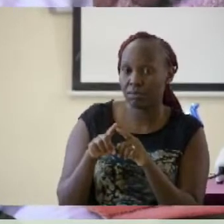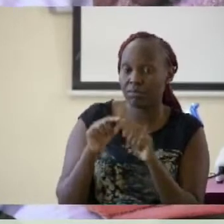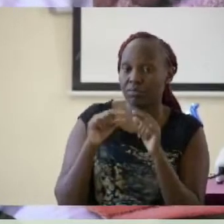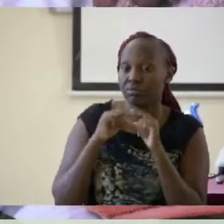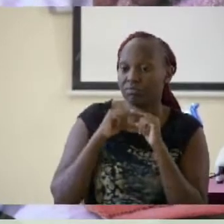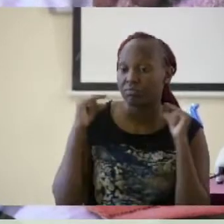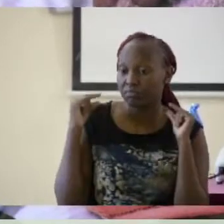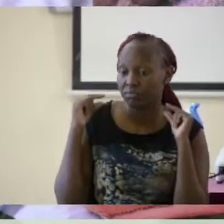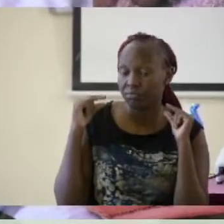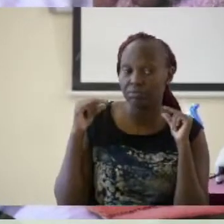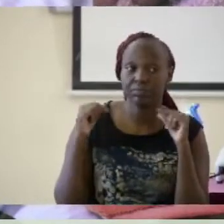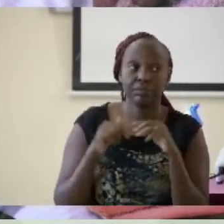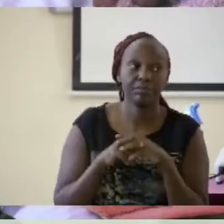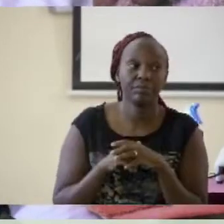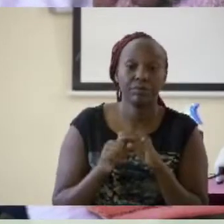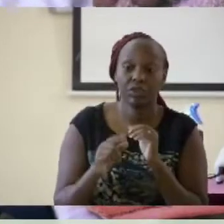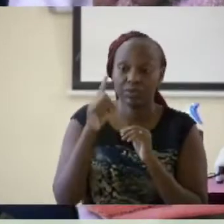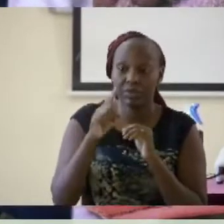And